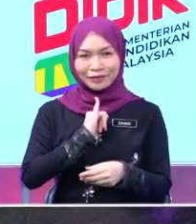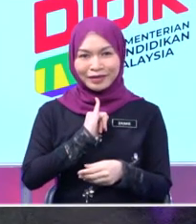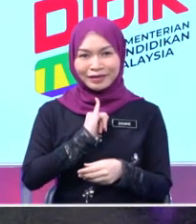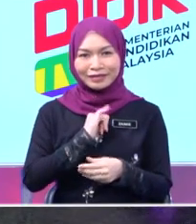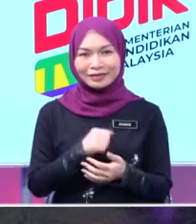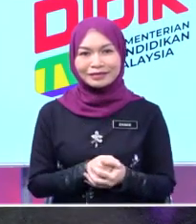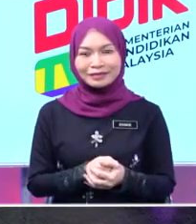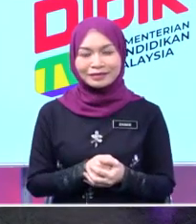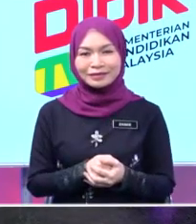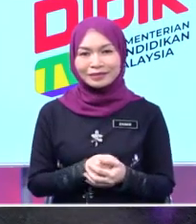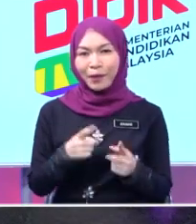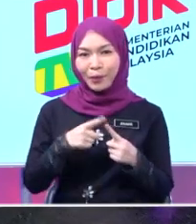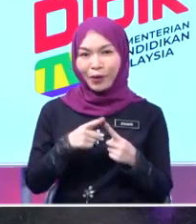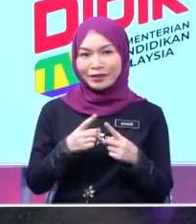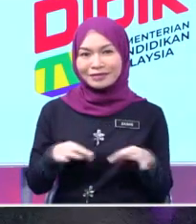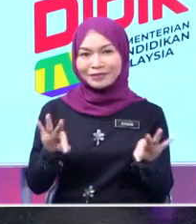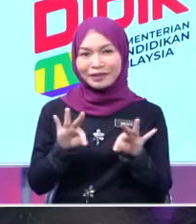Look at the first paragraph.